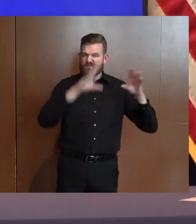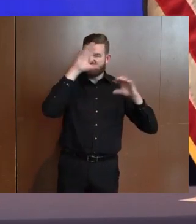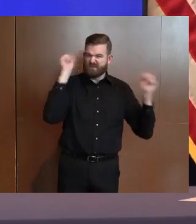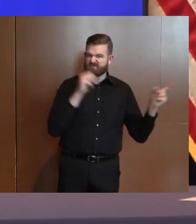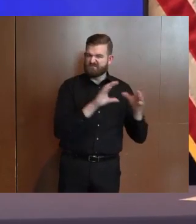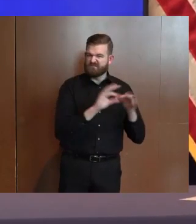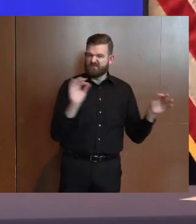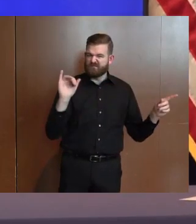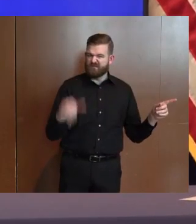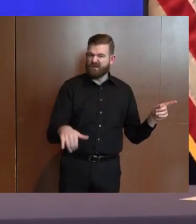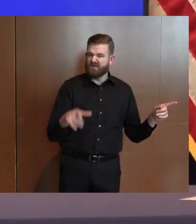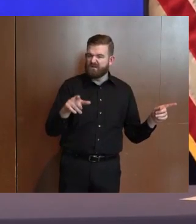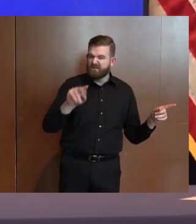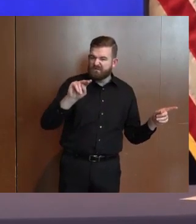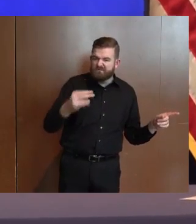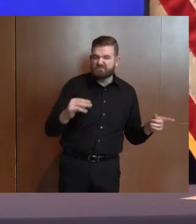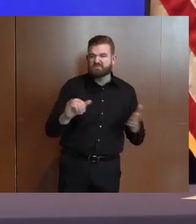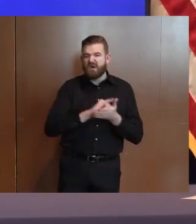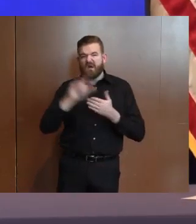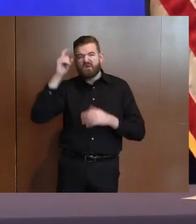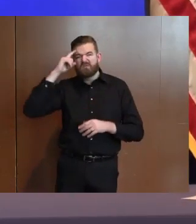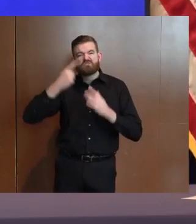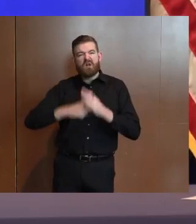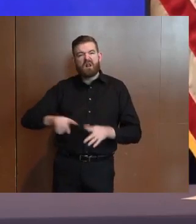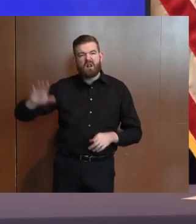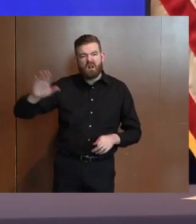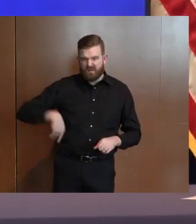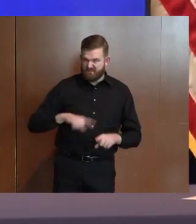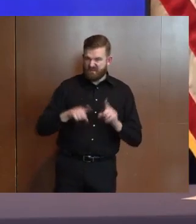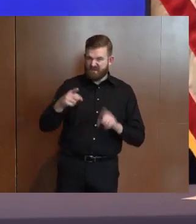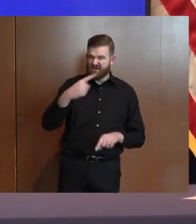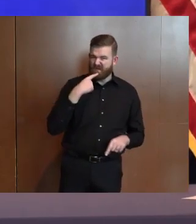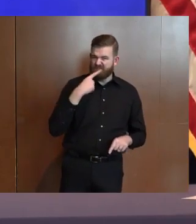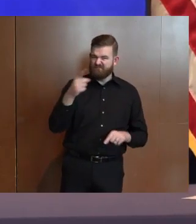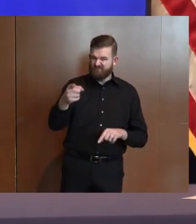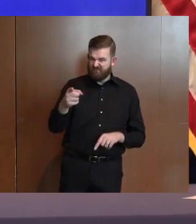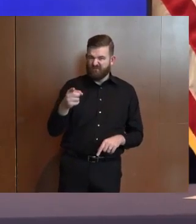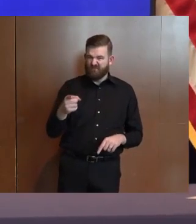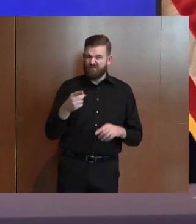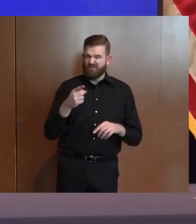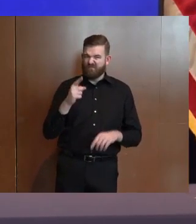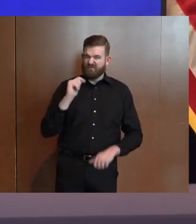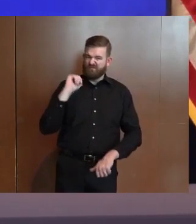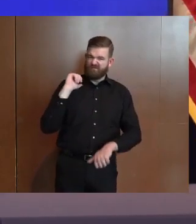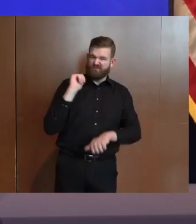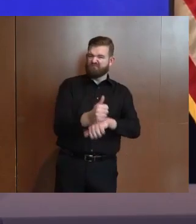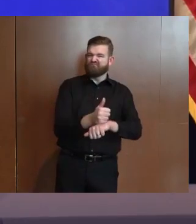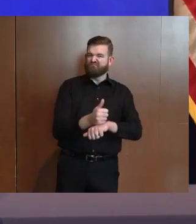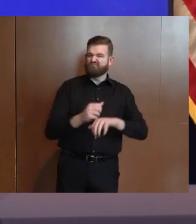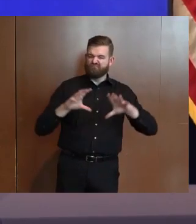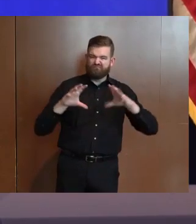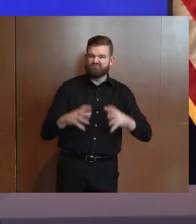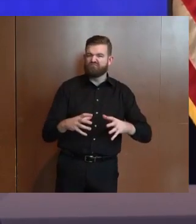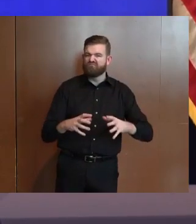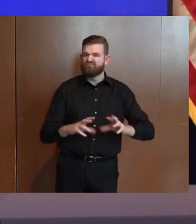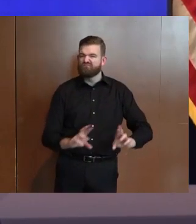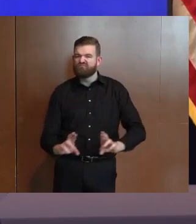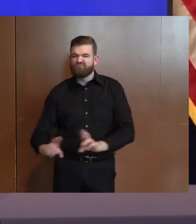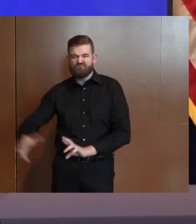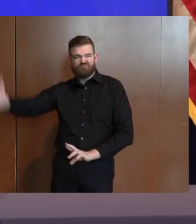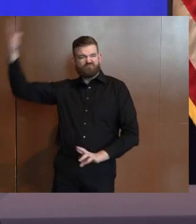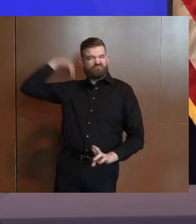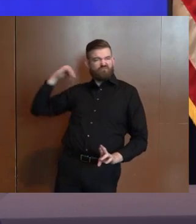the outset, the early creation of the coronavirus task force, you mentioned it at the beginning